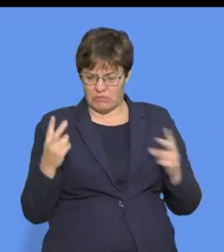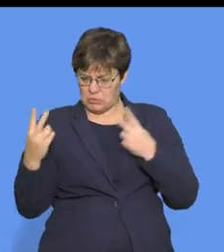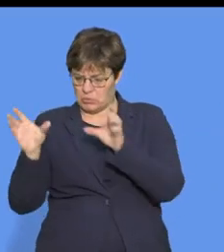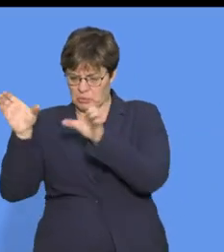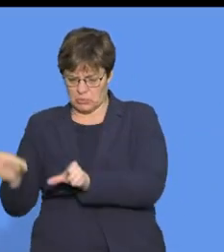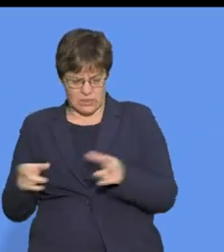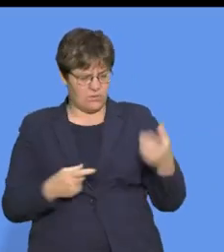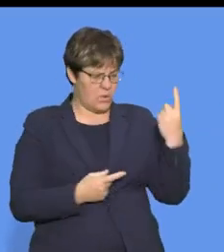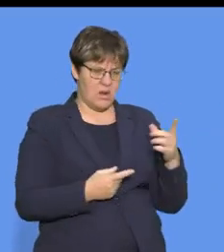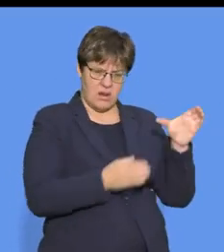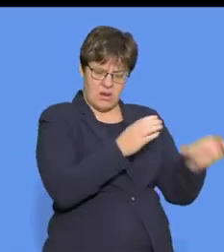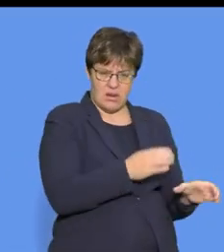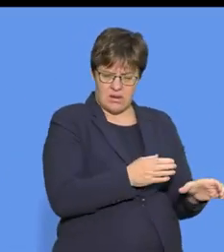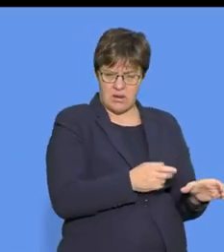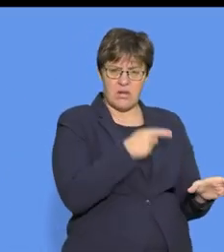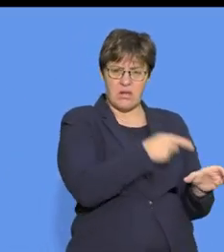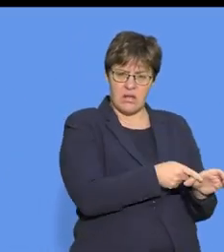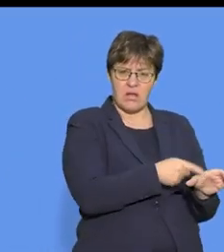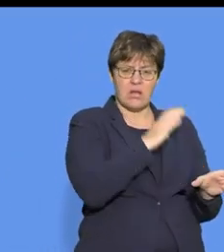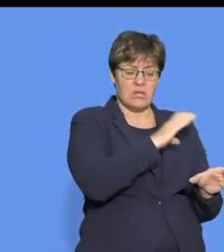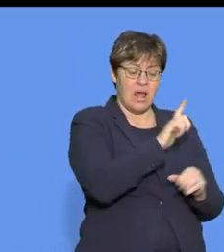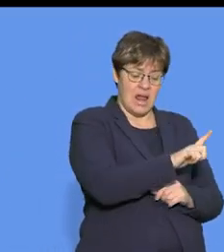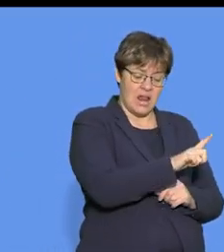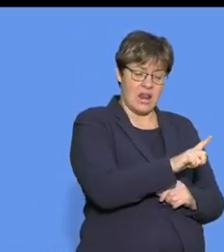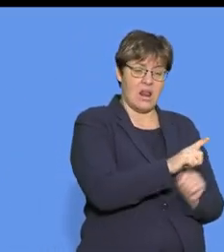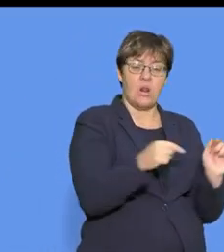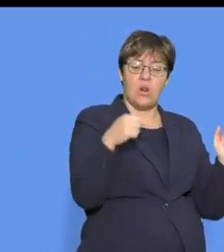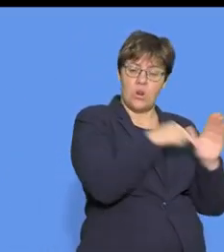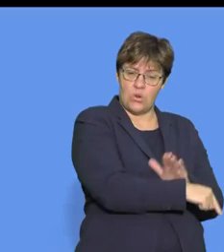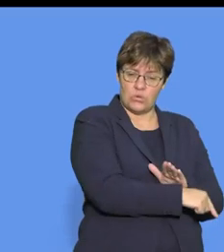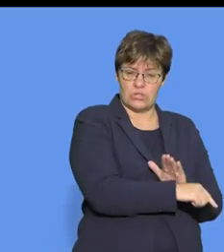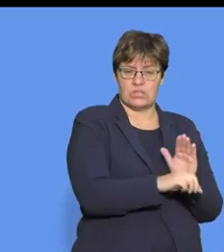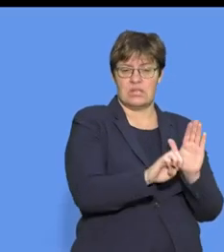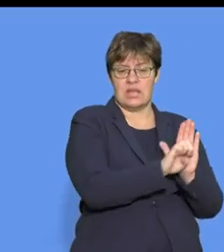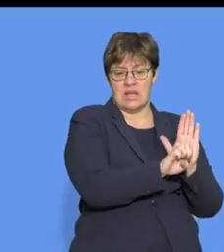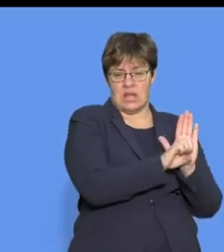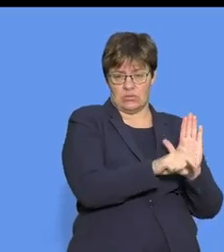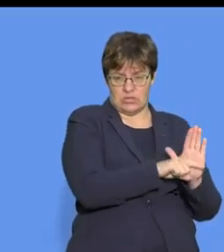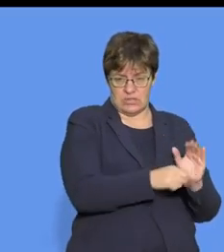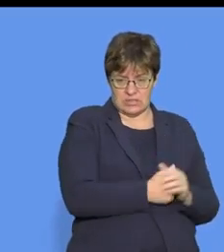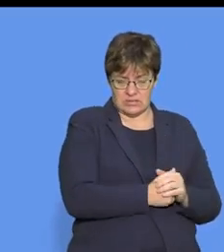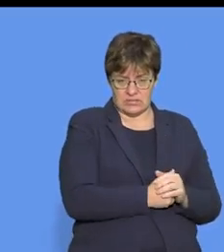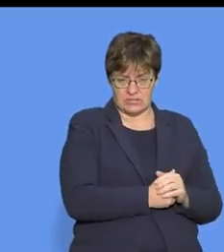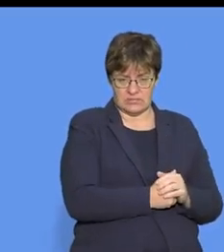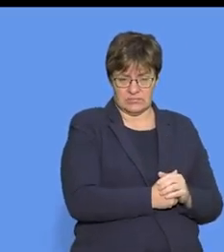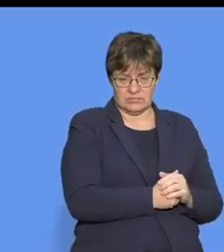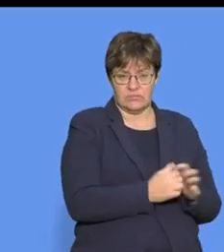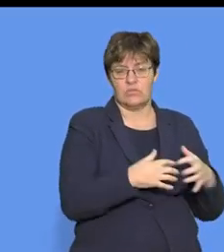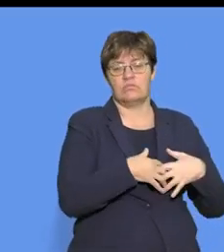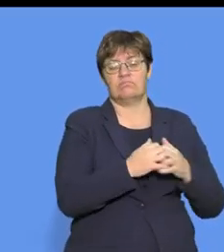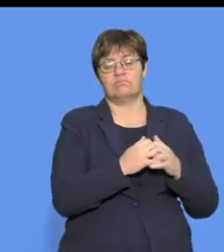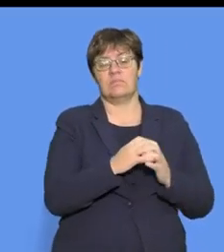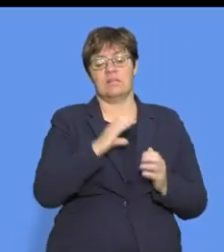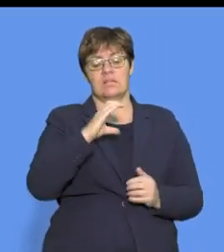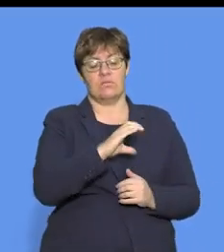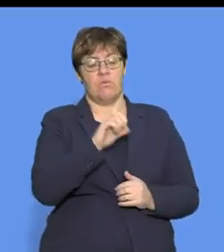here. Chloride ions are losing electrons. So chloride ions are losing